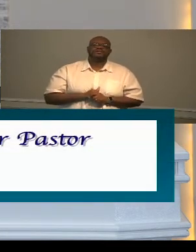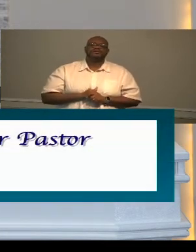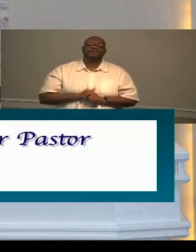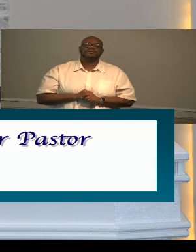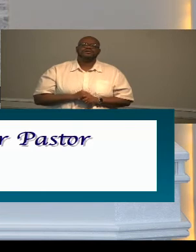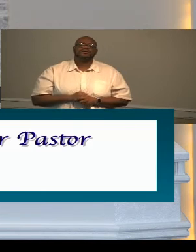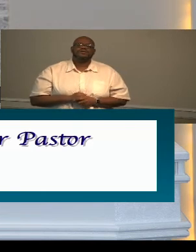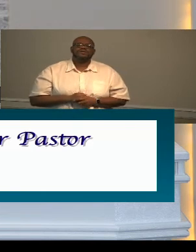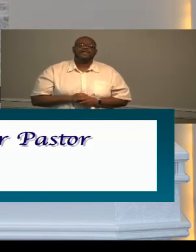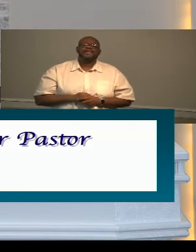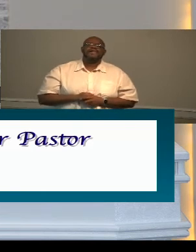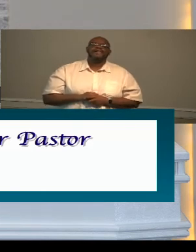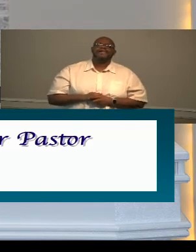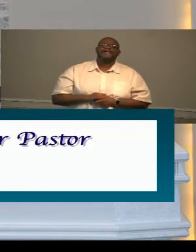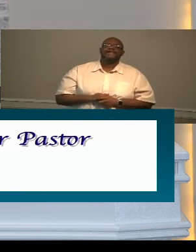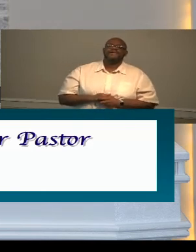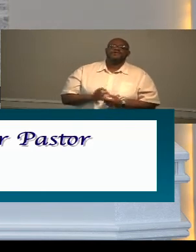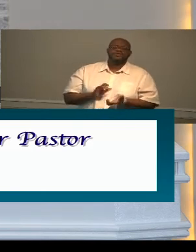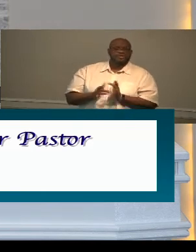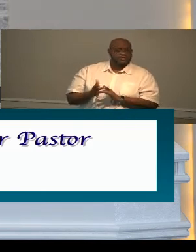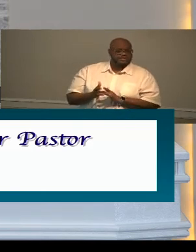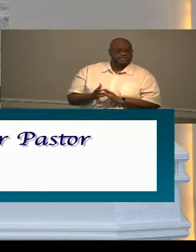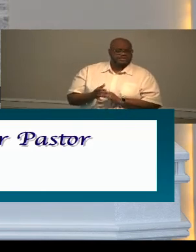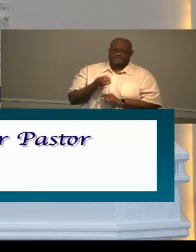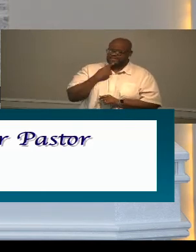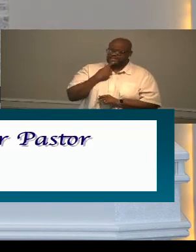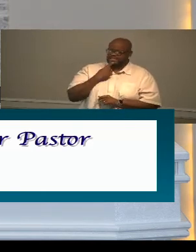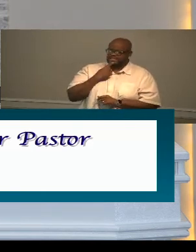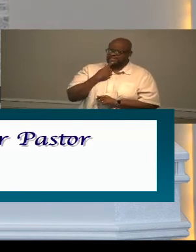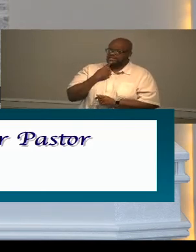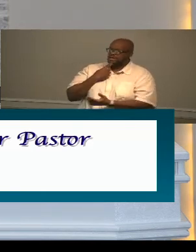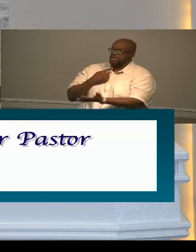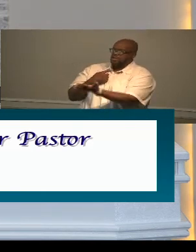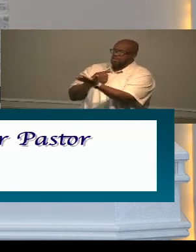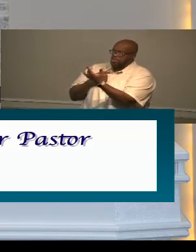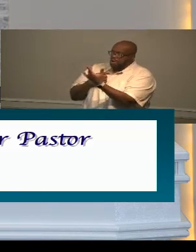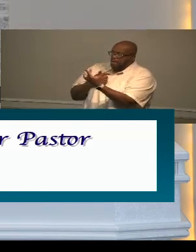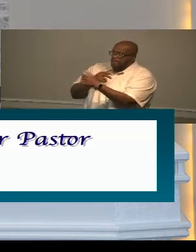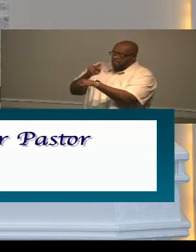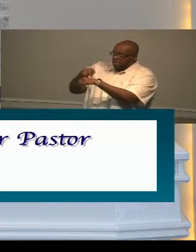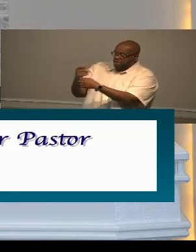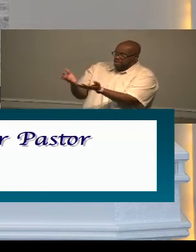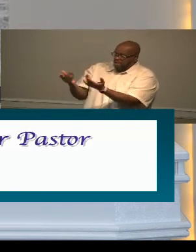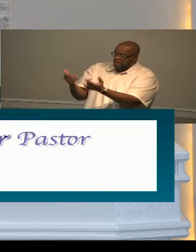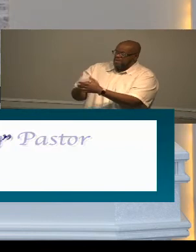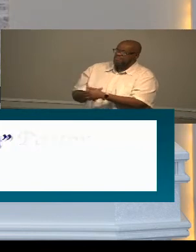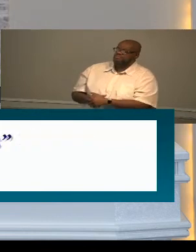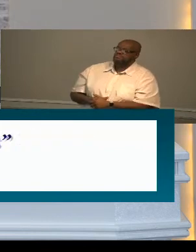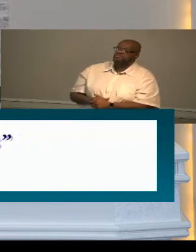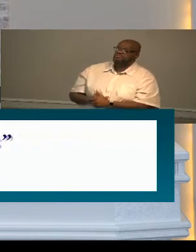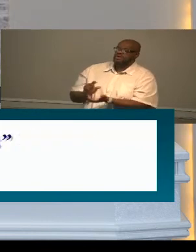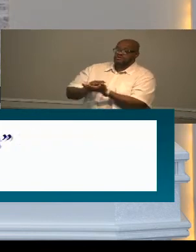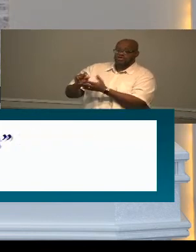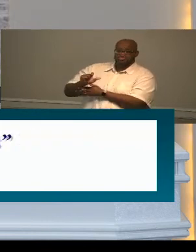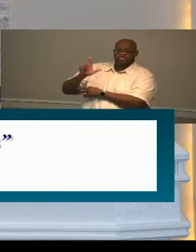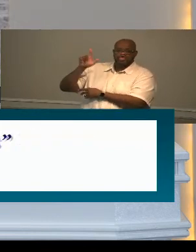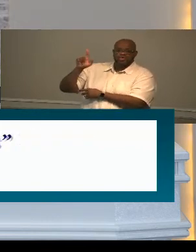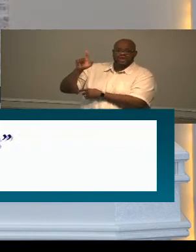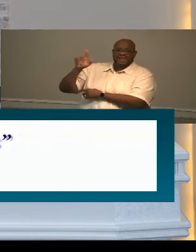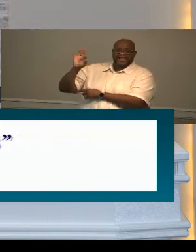come back from Jesus. And he said, come. It's in verse 29. And